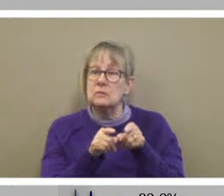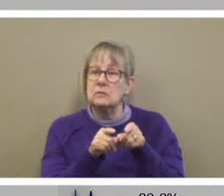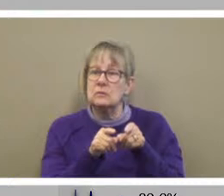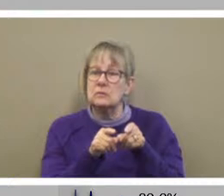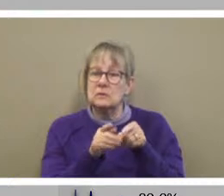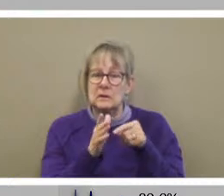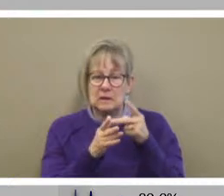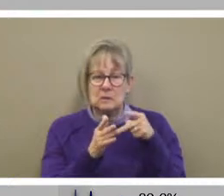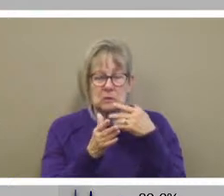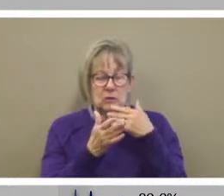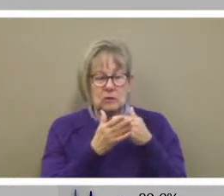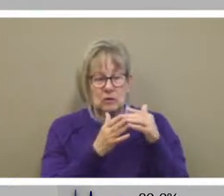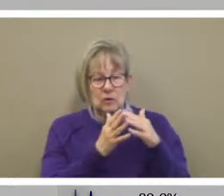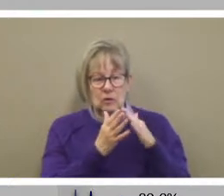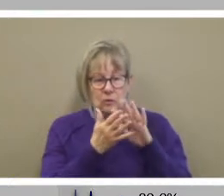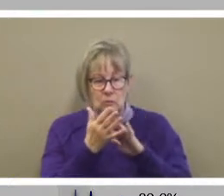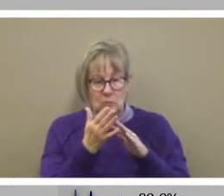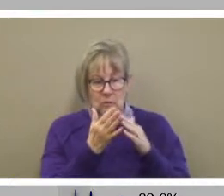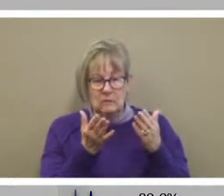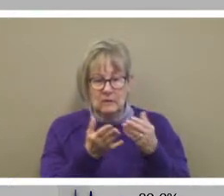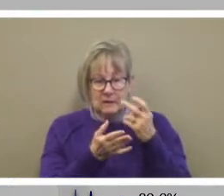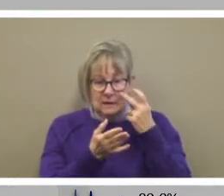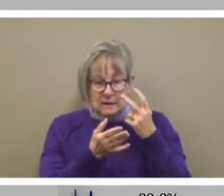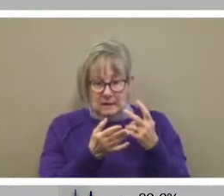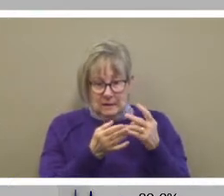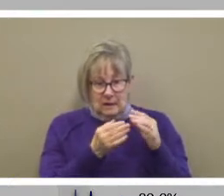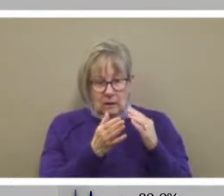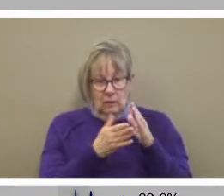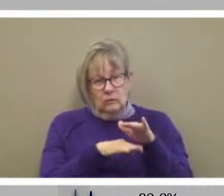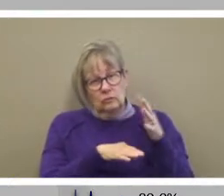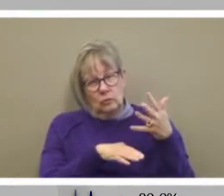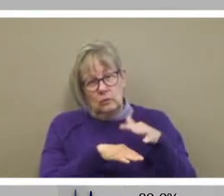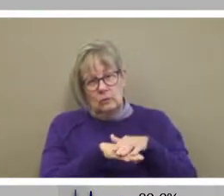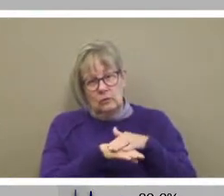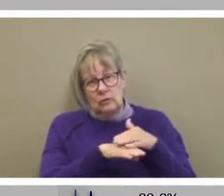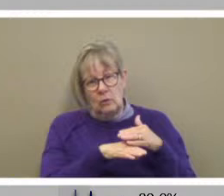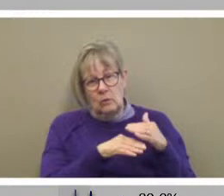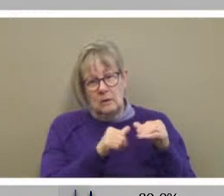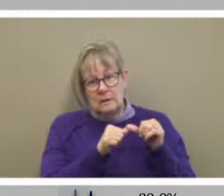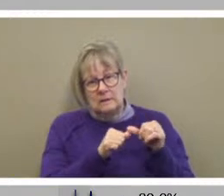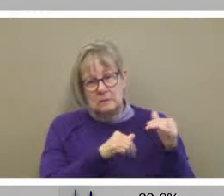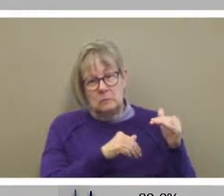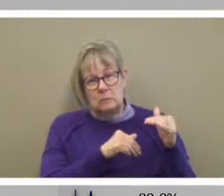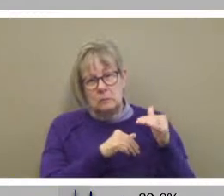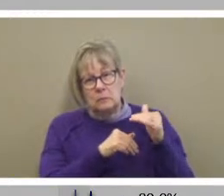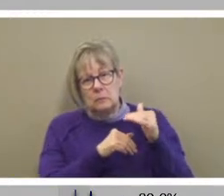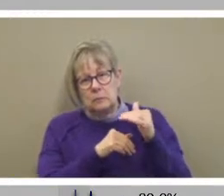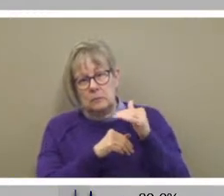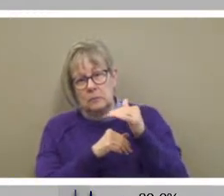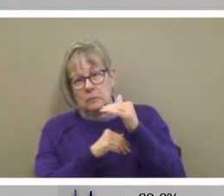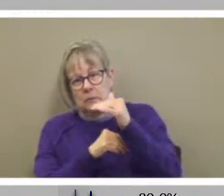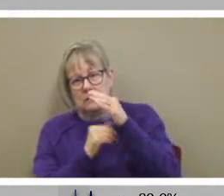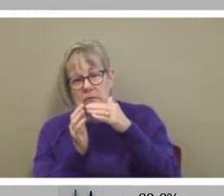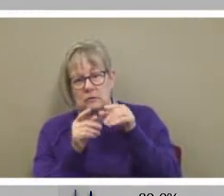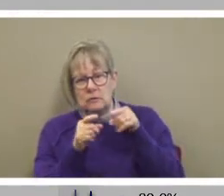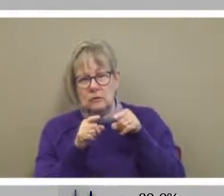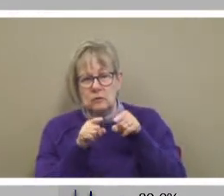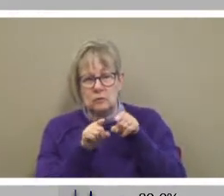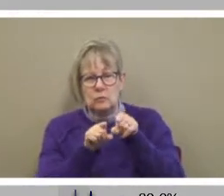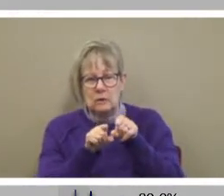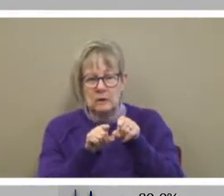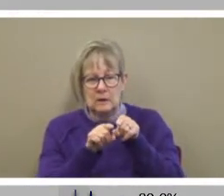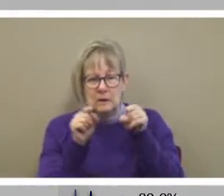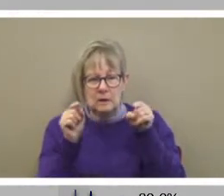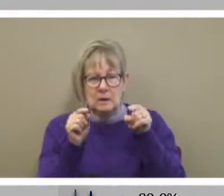This is a pretty good graph here, because you can see sort of slow and steady is what sales tax does. Even during the Great Recession, we saw a little bit of a